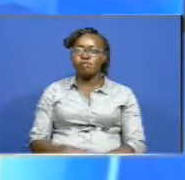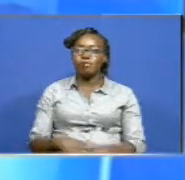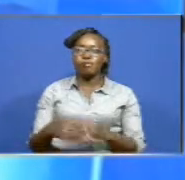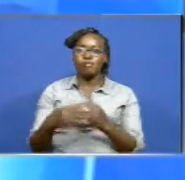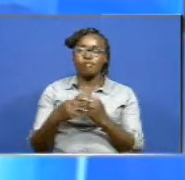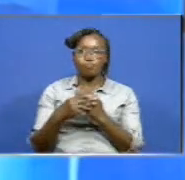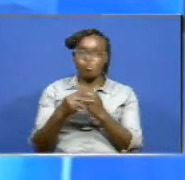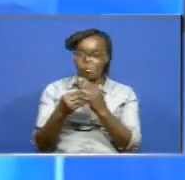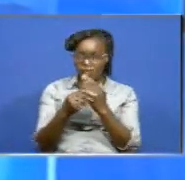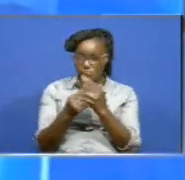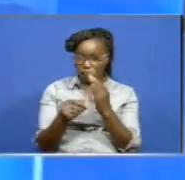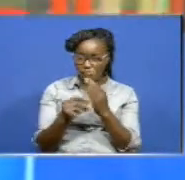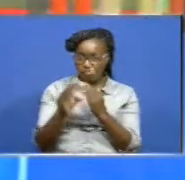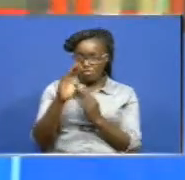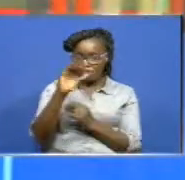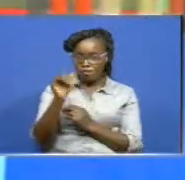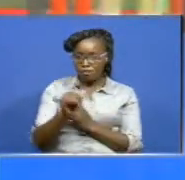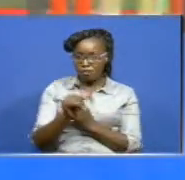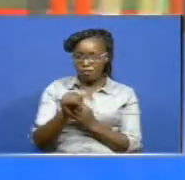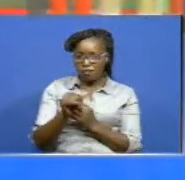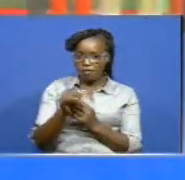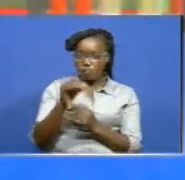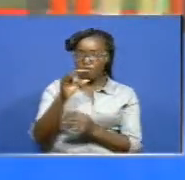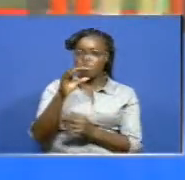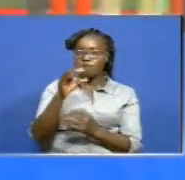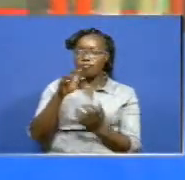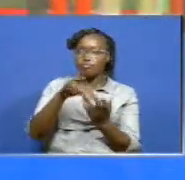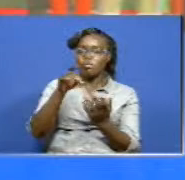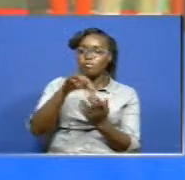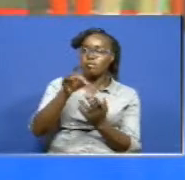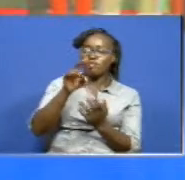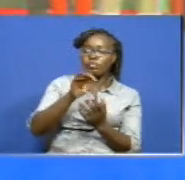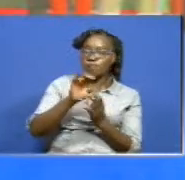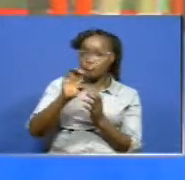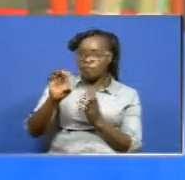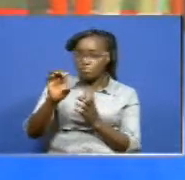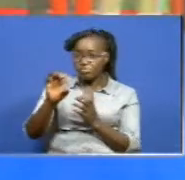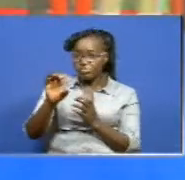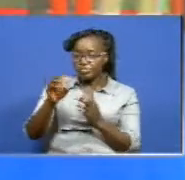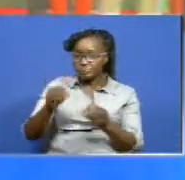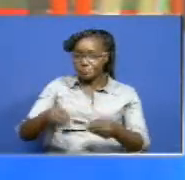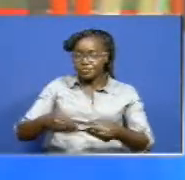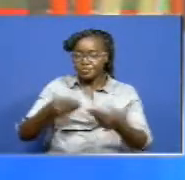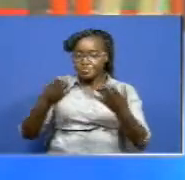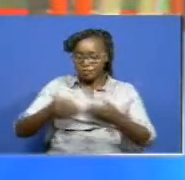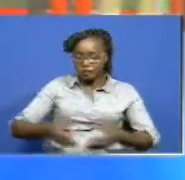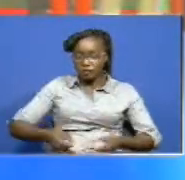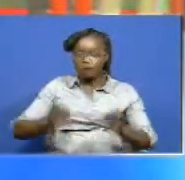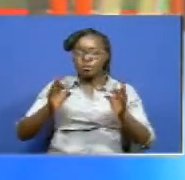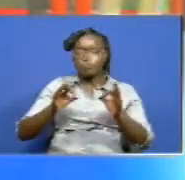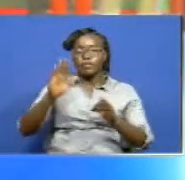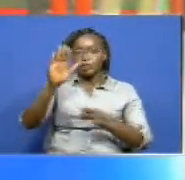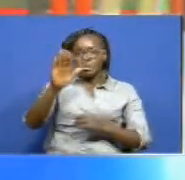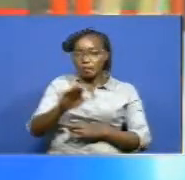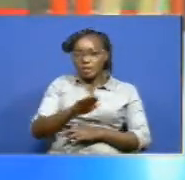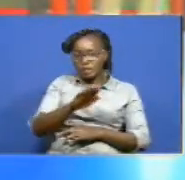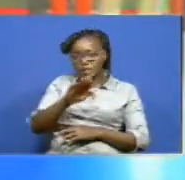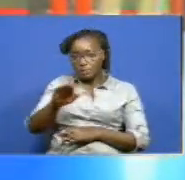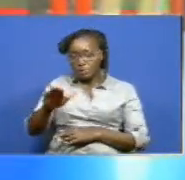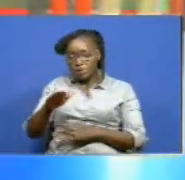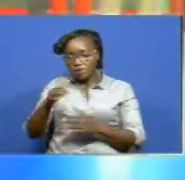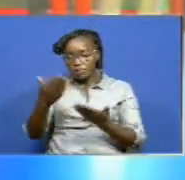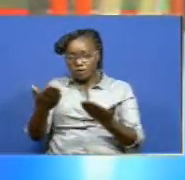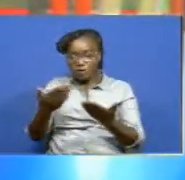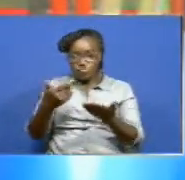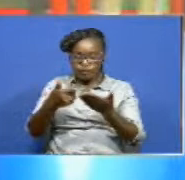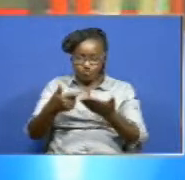the Chief Justice nominee, Justice Martha Koome, has officially been handed over to Parliament for vetting. Speaker of the